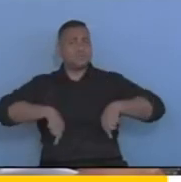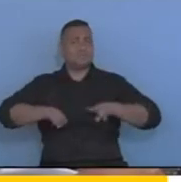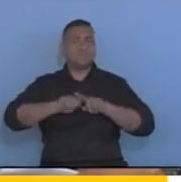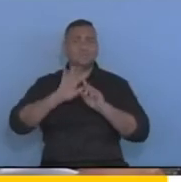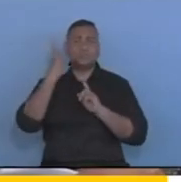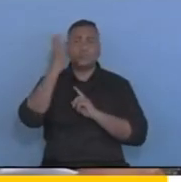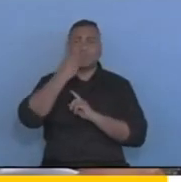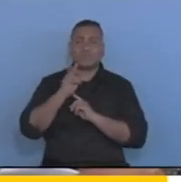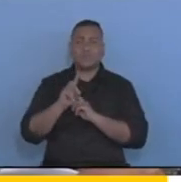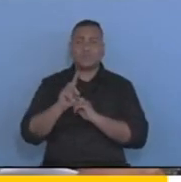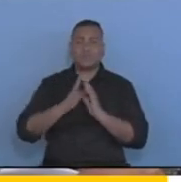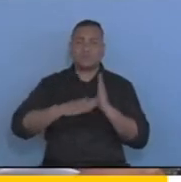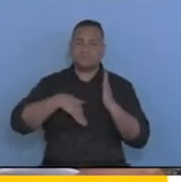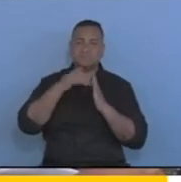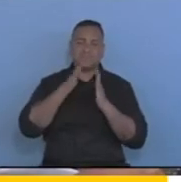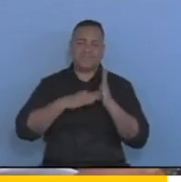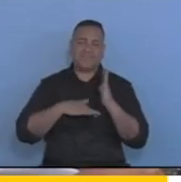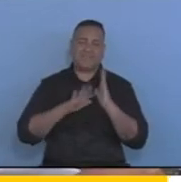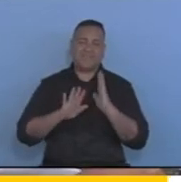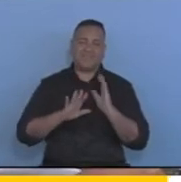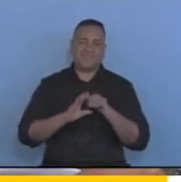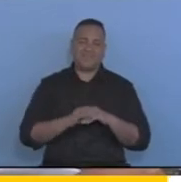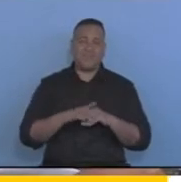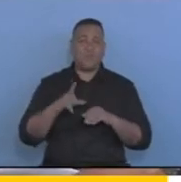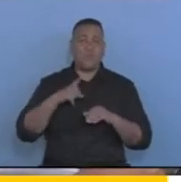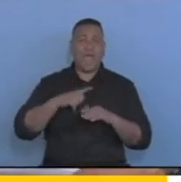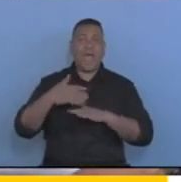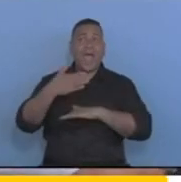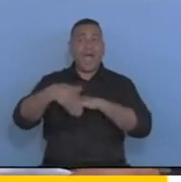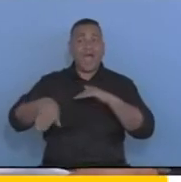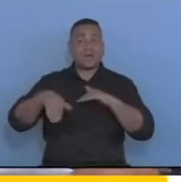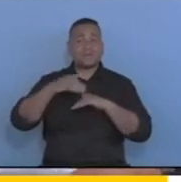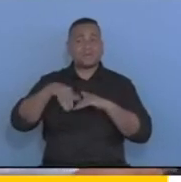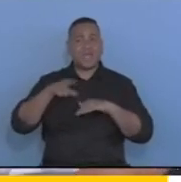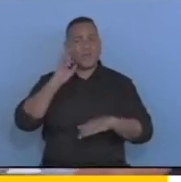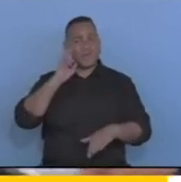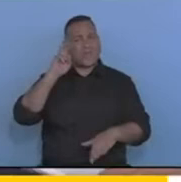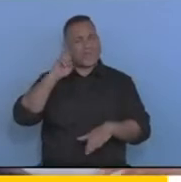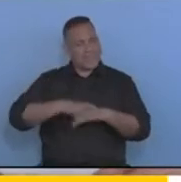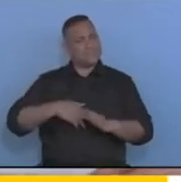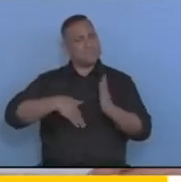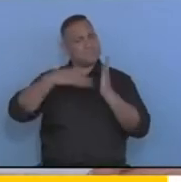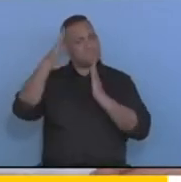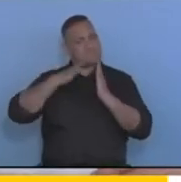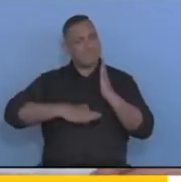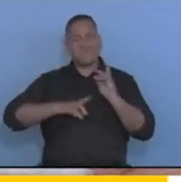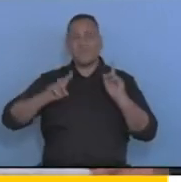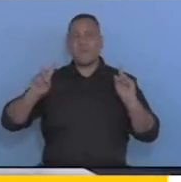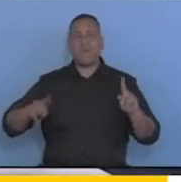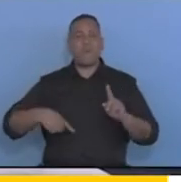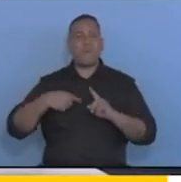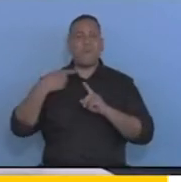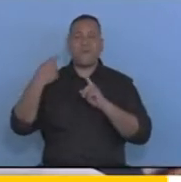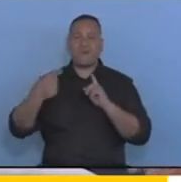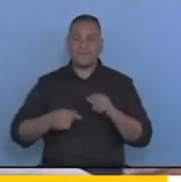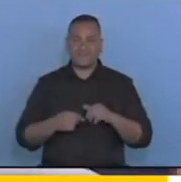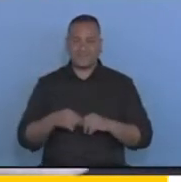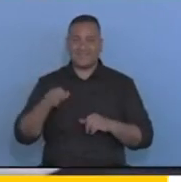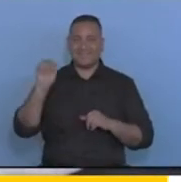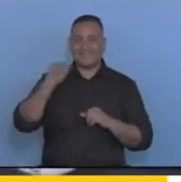painting. So out there, there's always need for painters. You see, I like it. Yeah. Okay, you've answered my